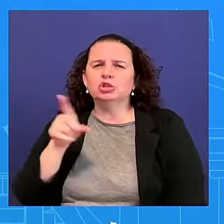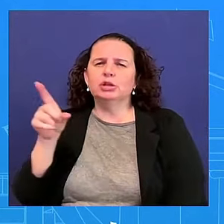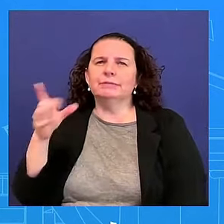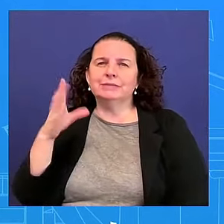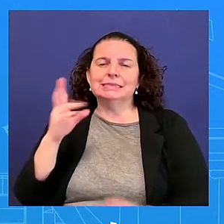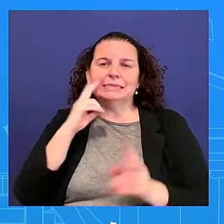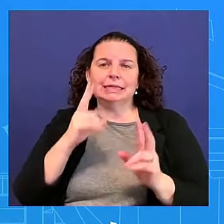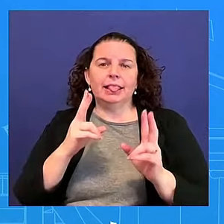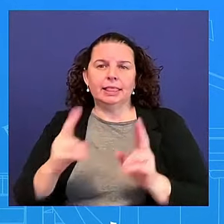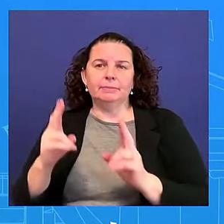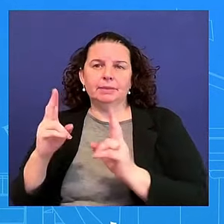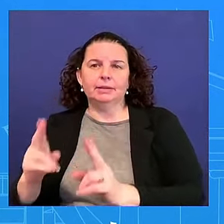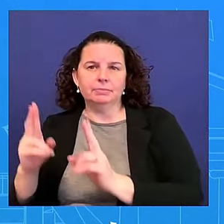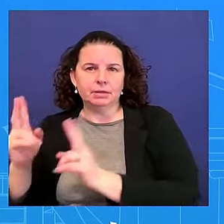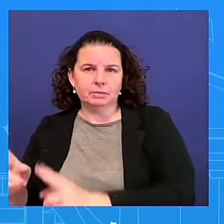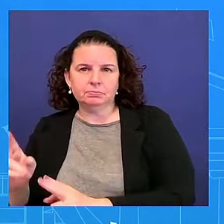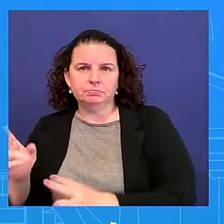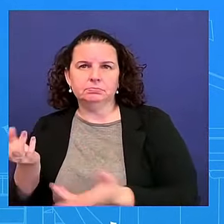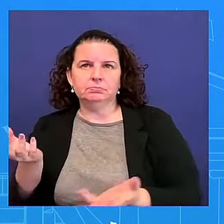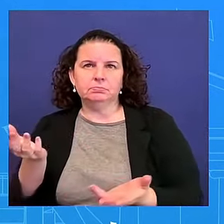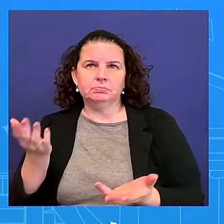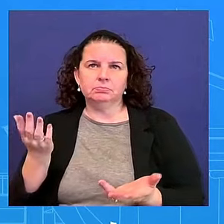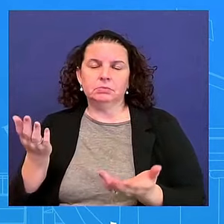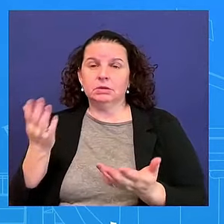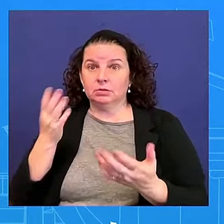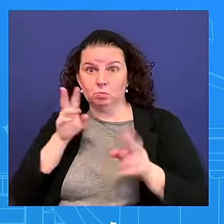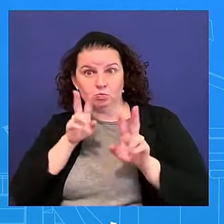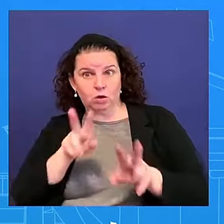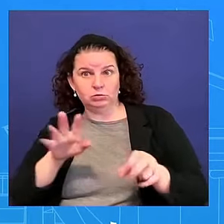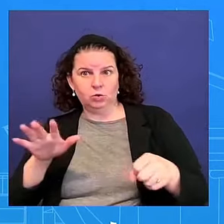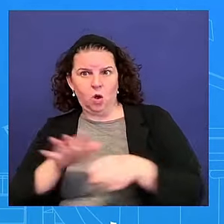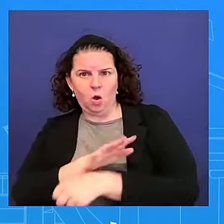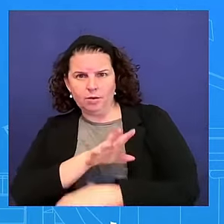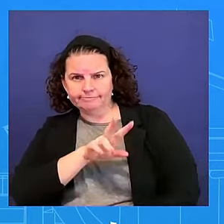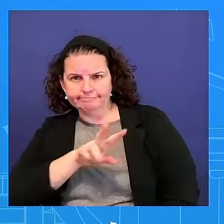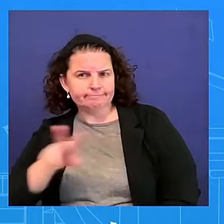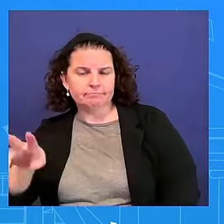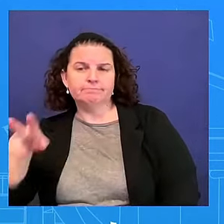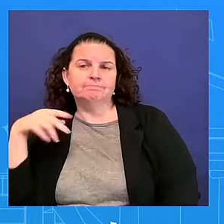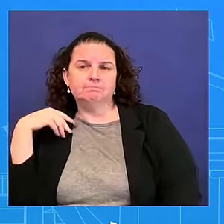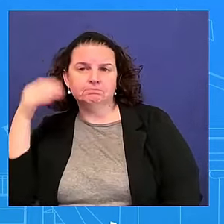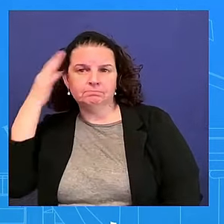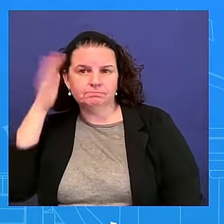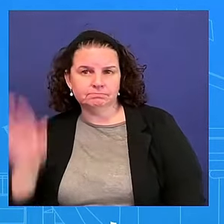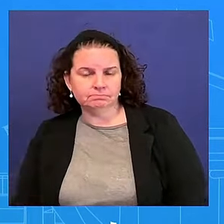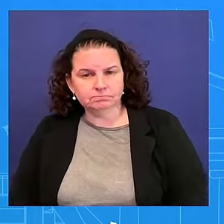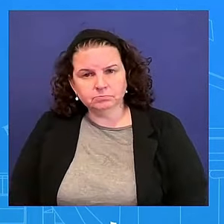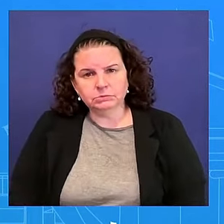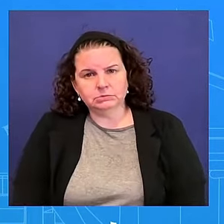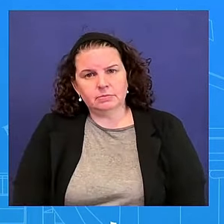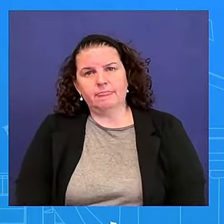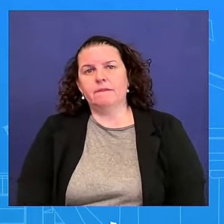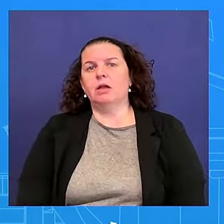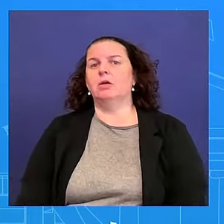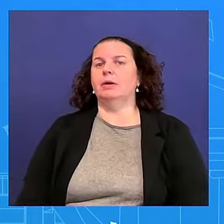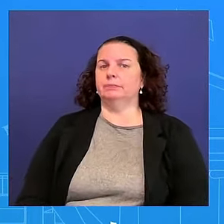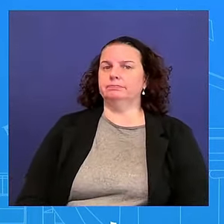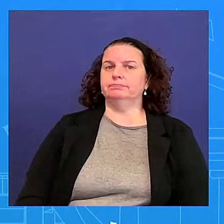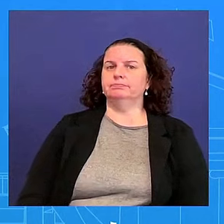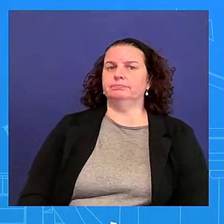I just haven't asked him that full question. One other thing that's come up. Yeah, it's getting round the clock coverage, right? From all